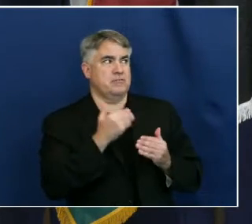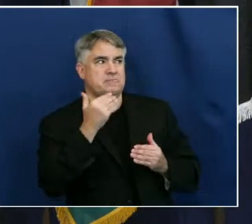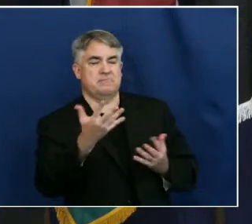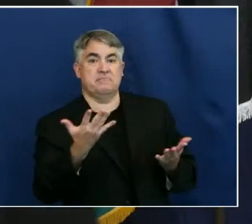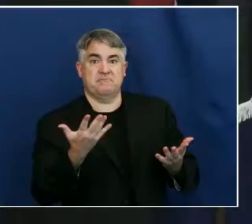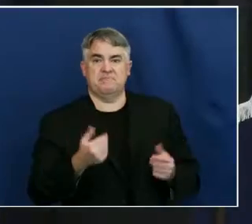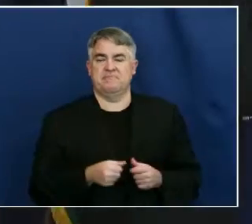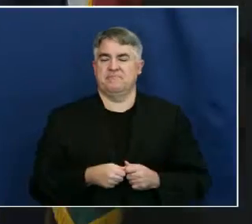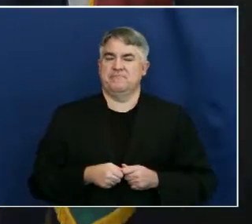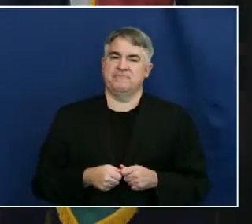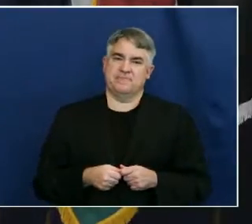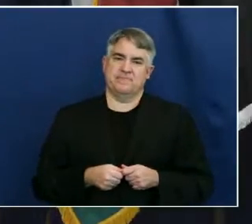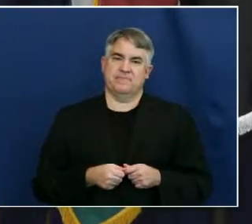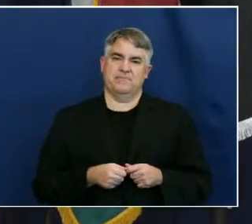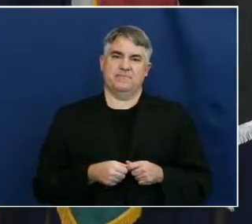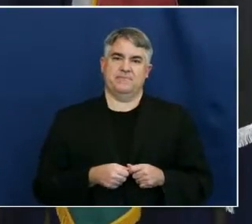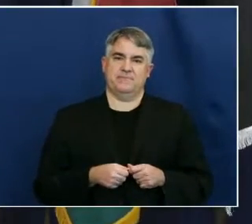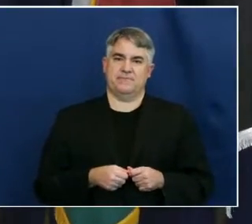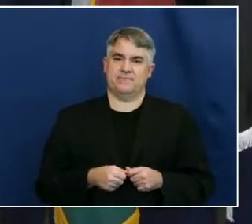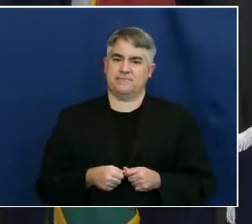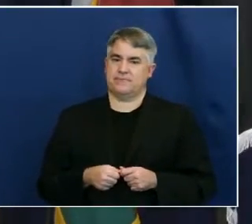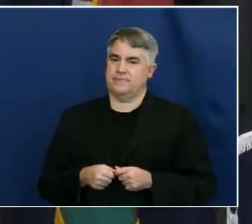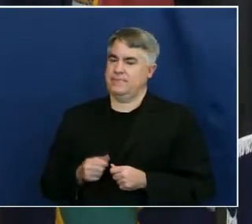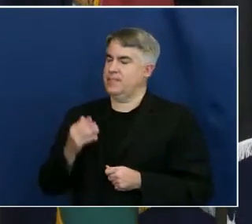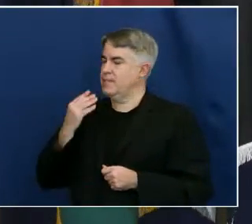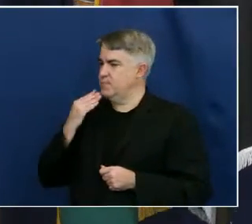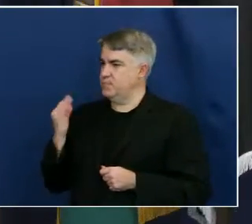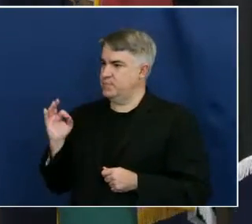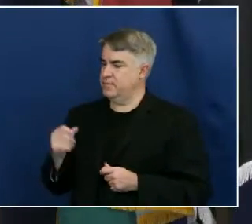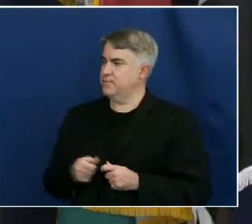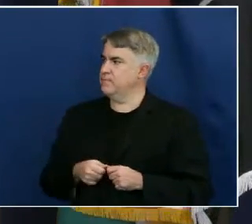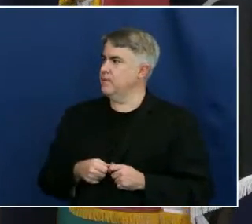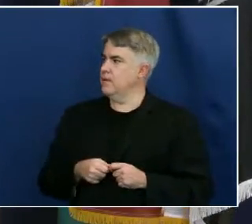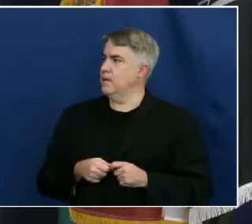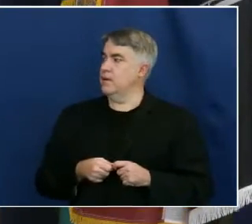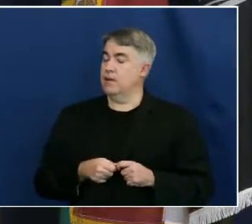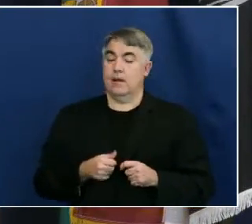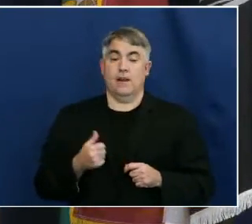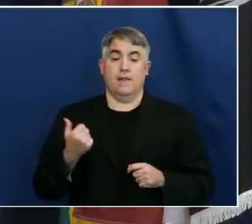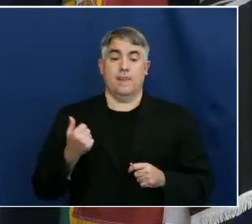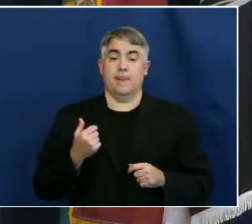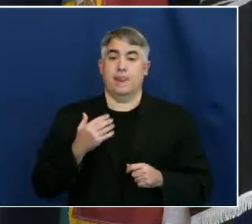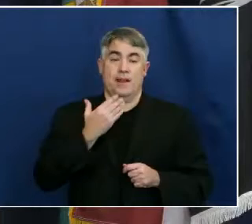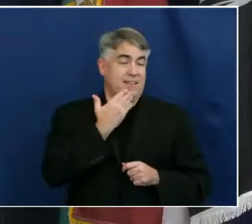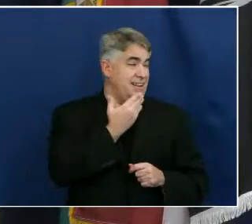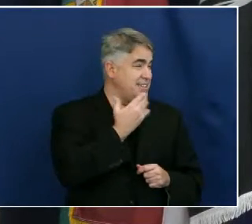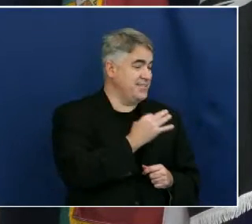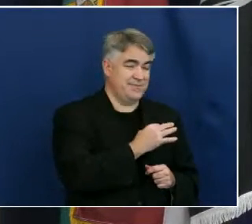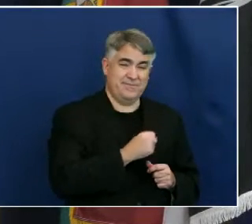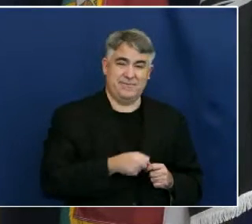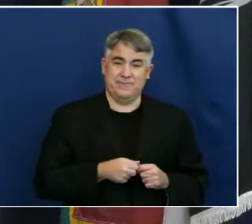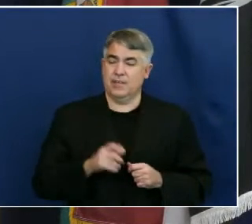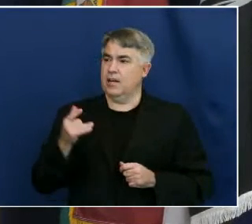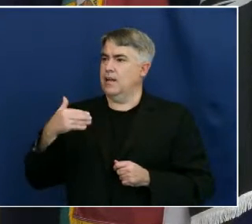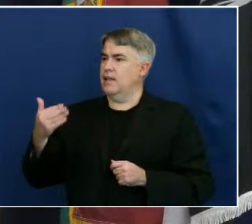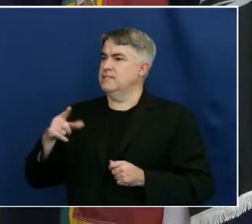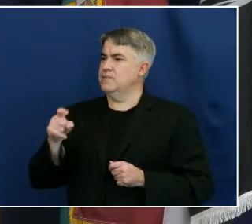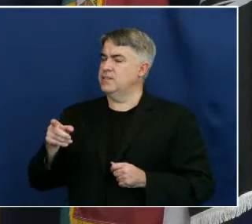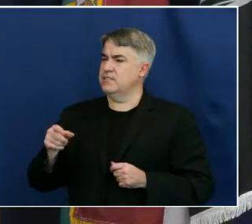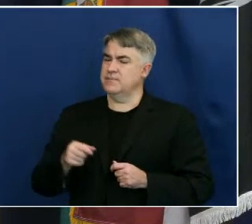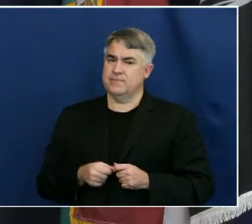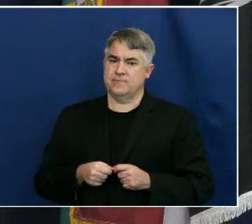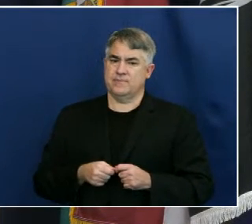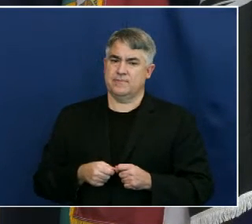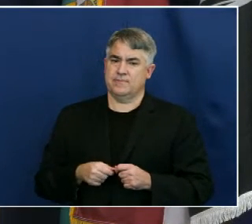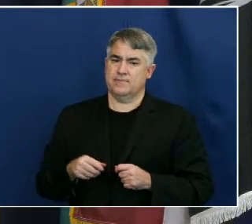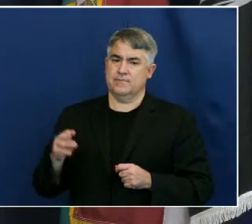you. Okay. Thank you both for those. Thank you. Thank you, Dr. Wooten. Thank you, Jonathan. Next question. Mackenzie Elmer, the